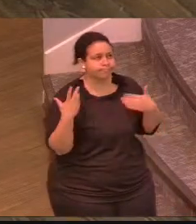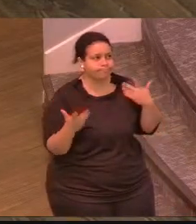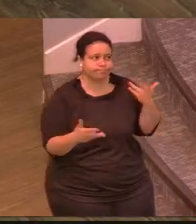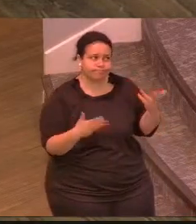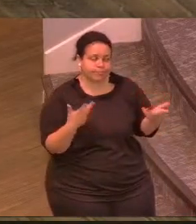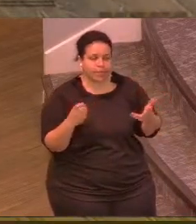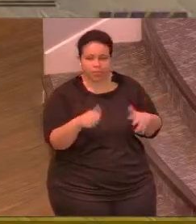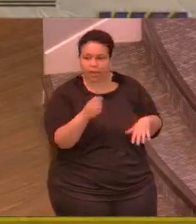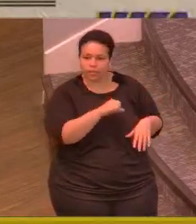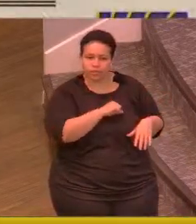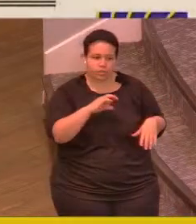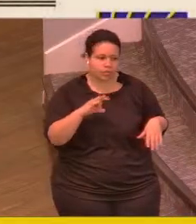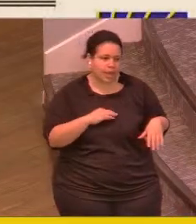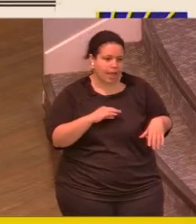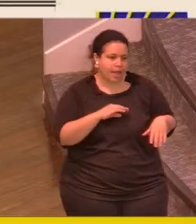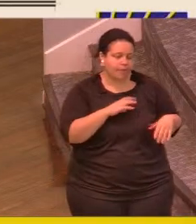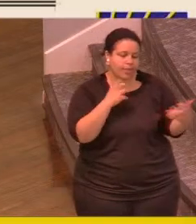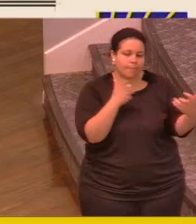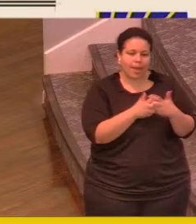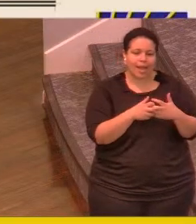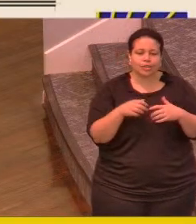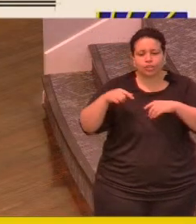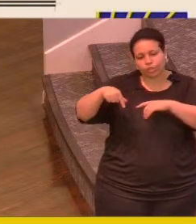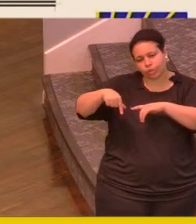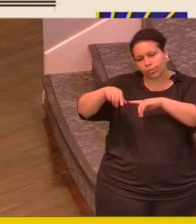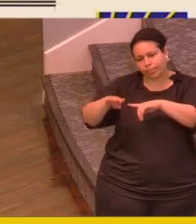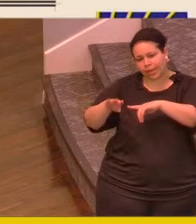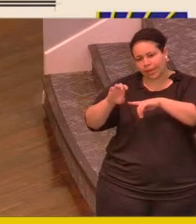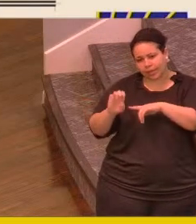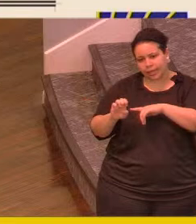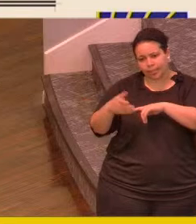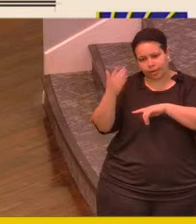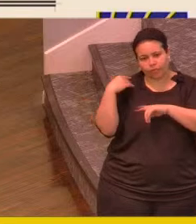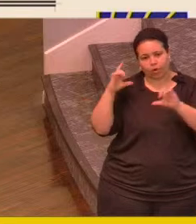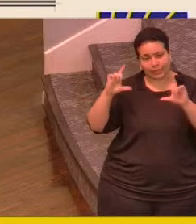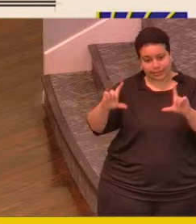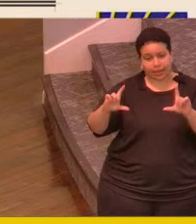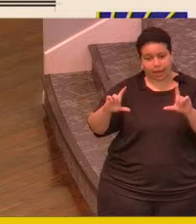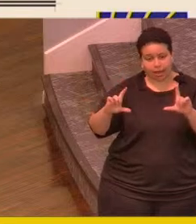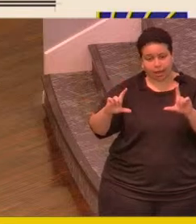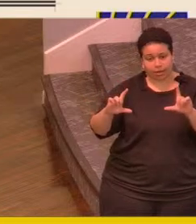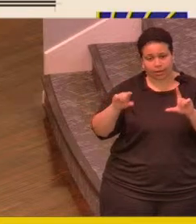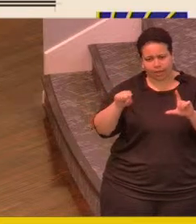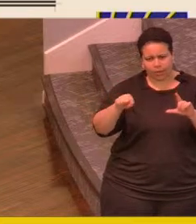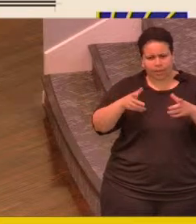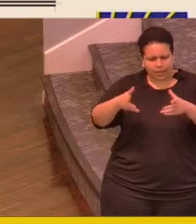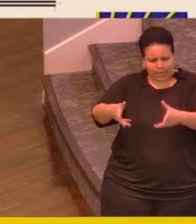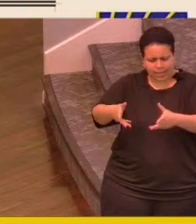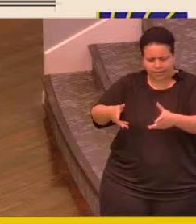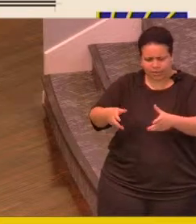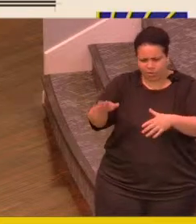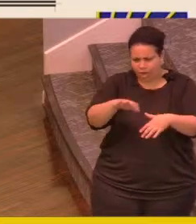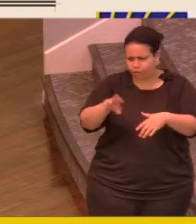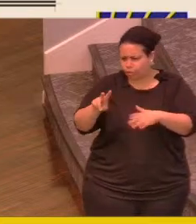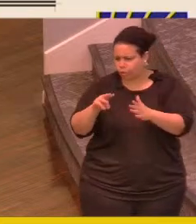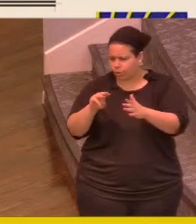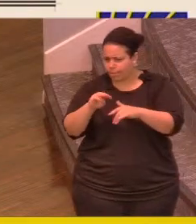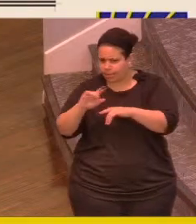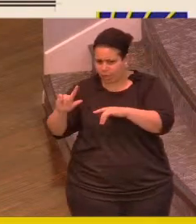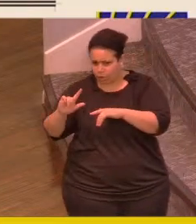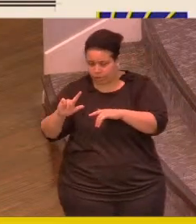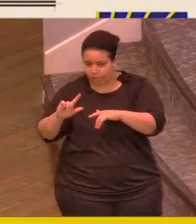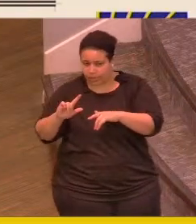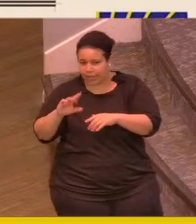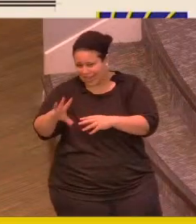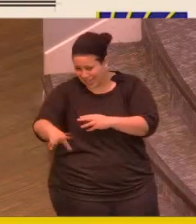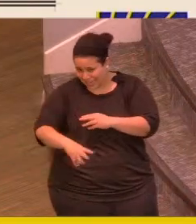other staff that are covered in the QBE slide that you just saw, and that would still leave us about $2 million additional that we're going to